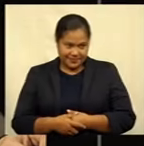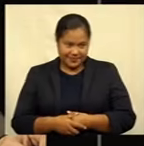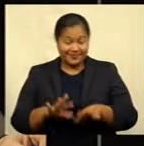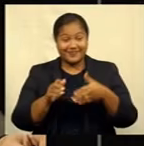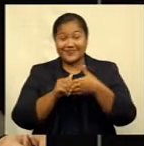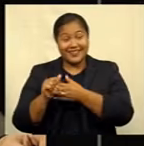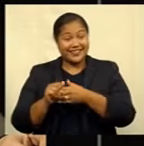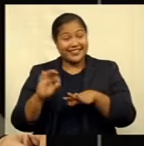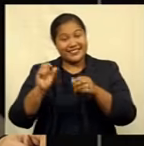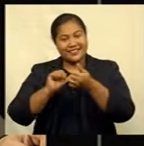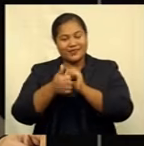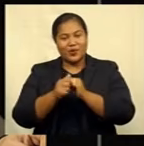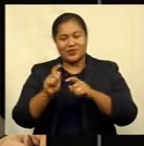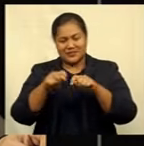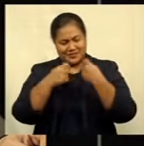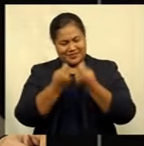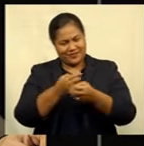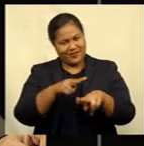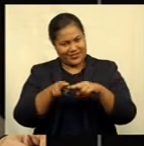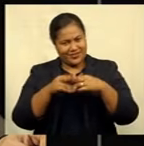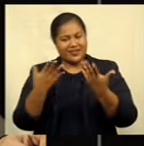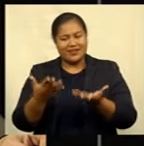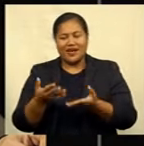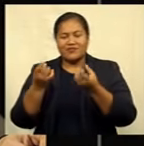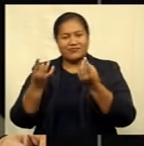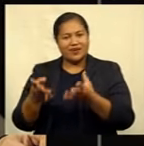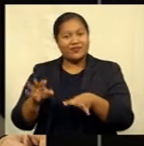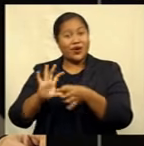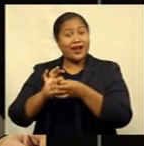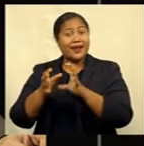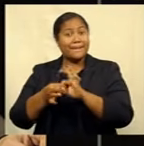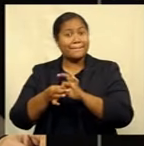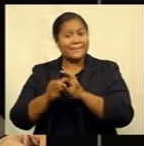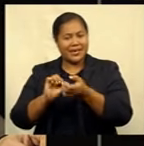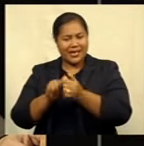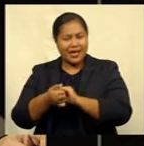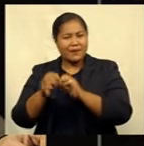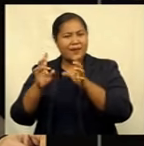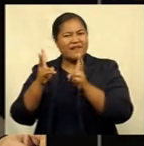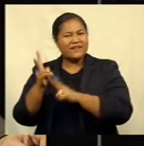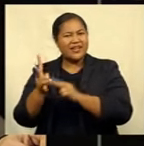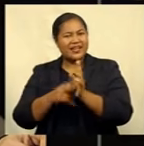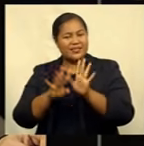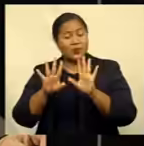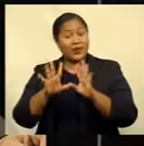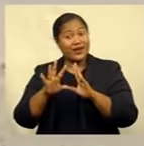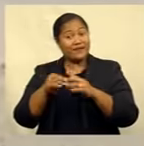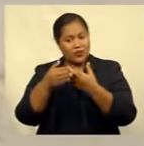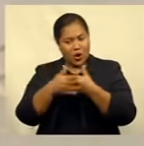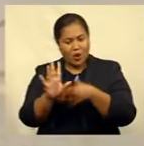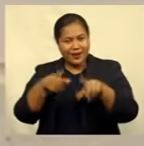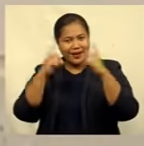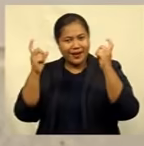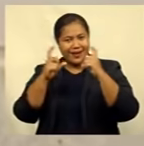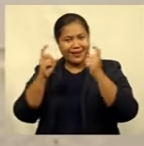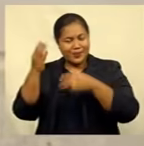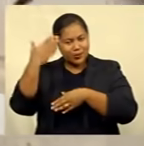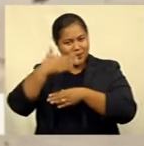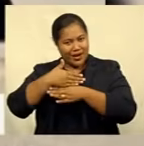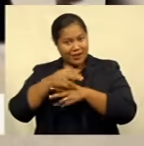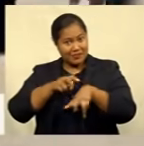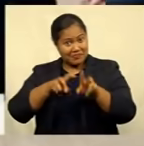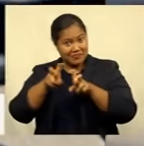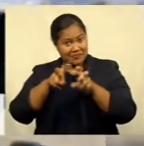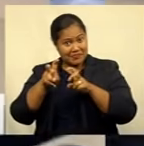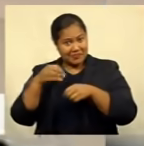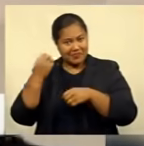Leading sports, Team Fiji is now at the Olympic Games village ahead of the opening ceremony tonight. Athletes and officials arrived at